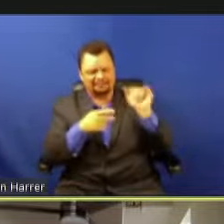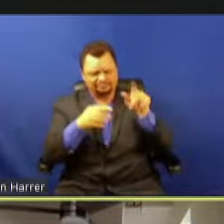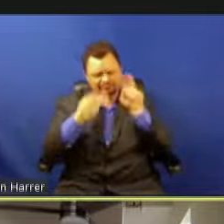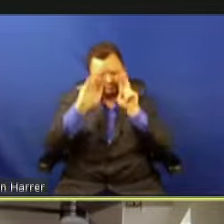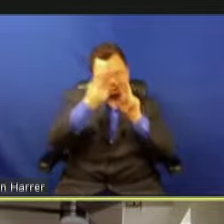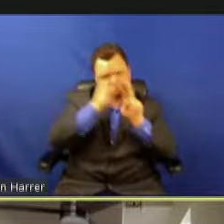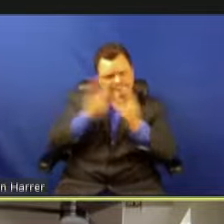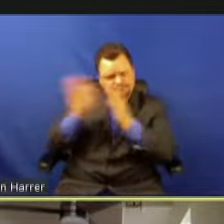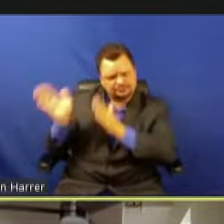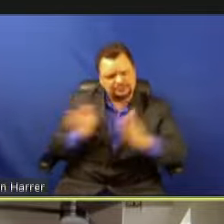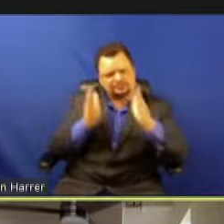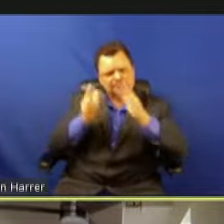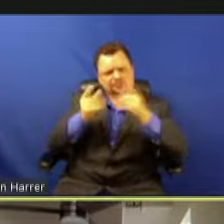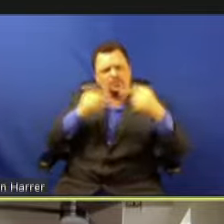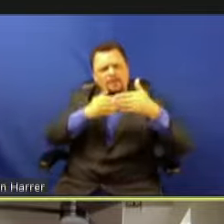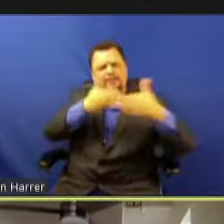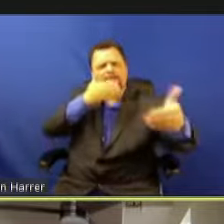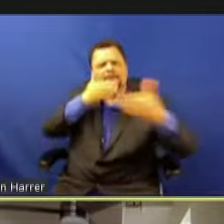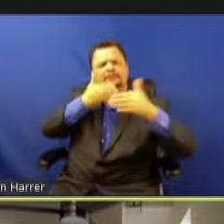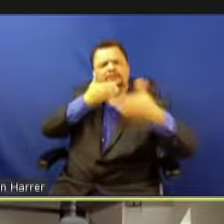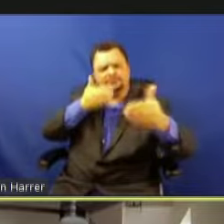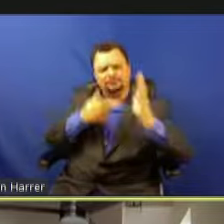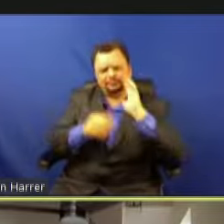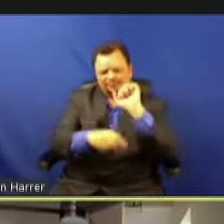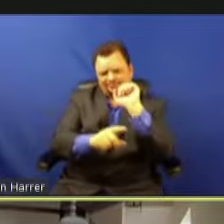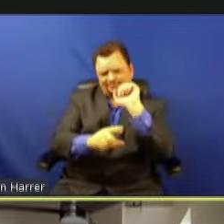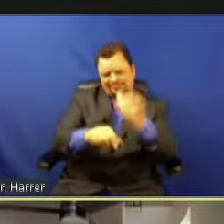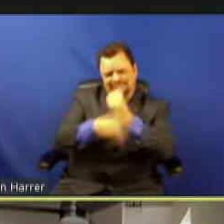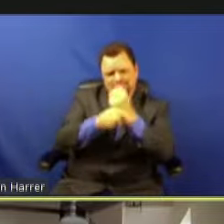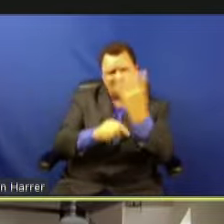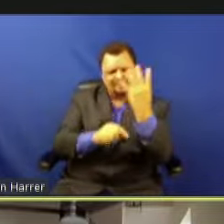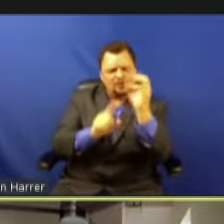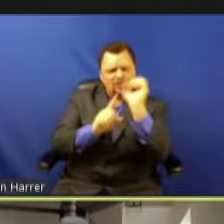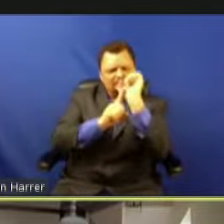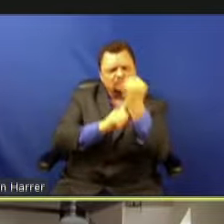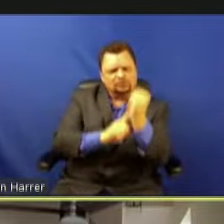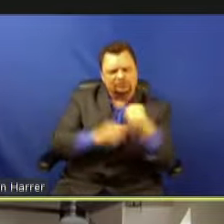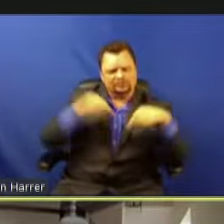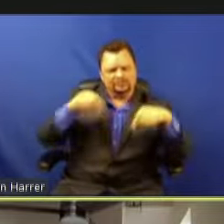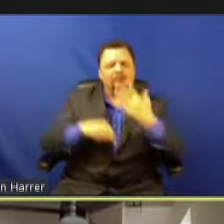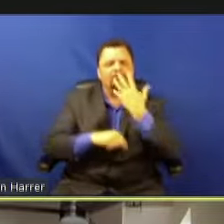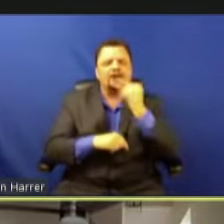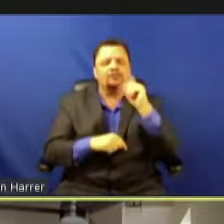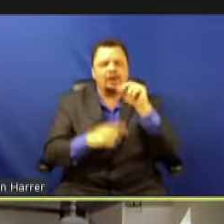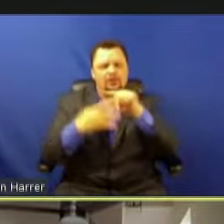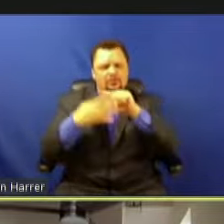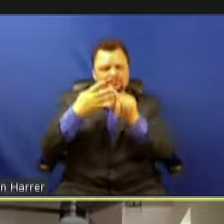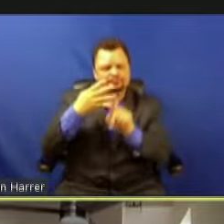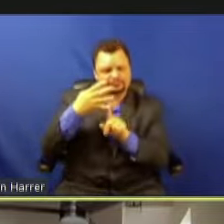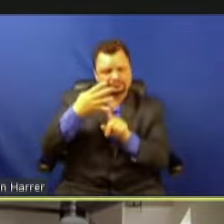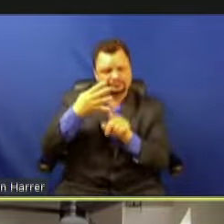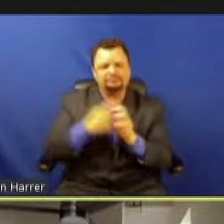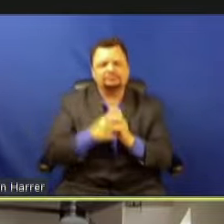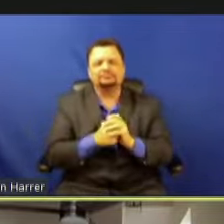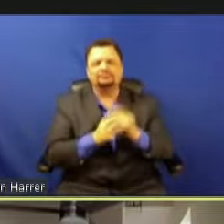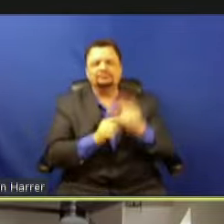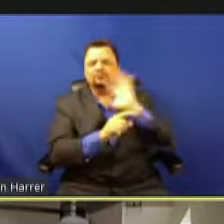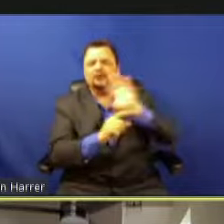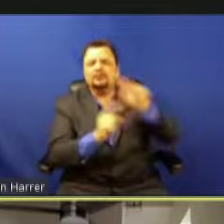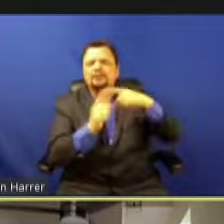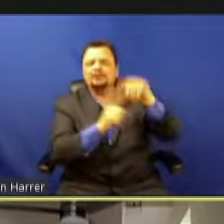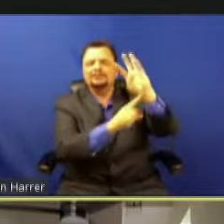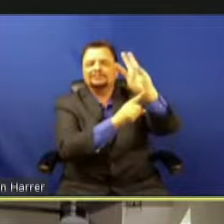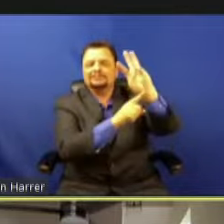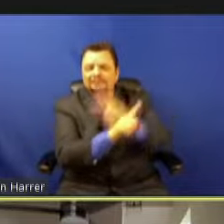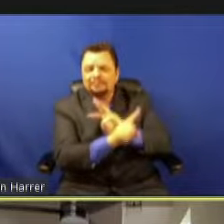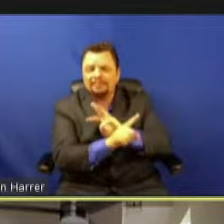looked at booster planning in Colorado. We considered both a 6-month and an 8-month interval from the date of the second